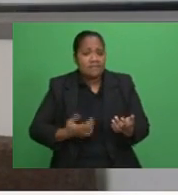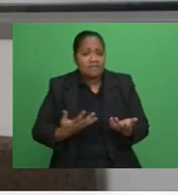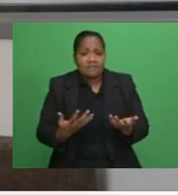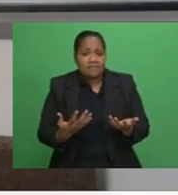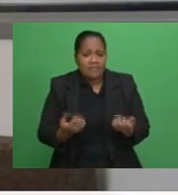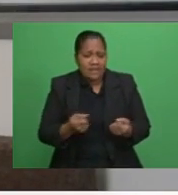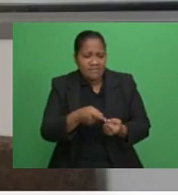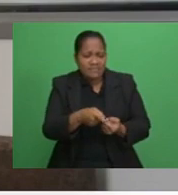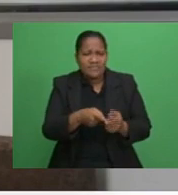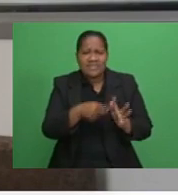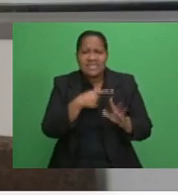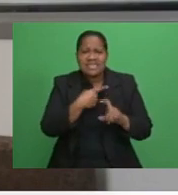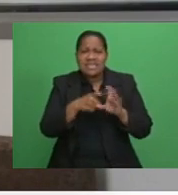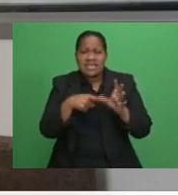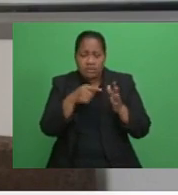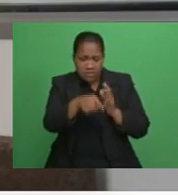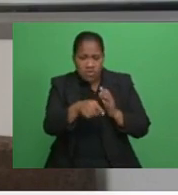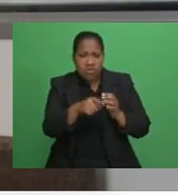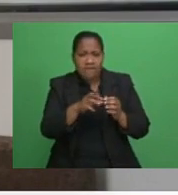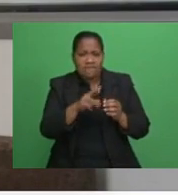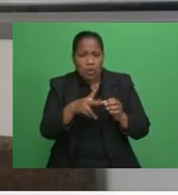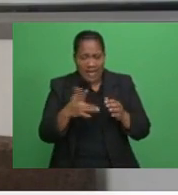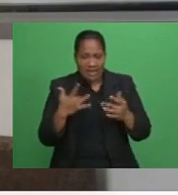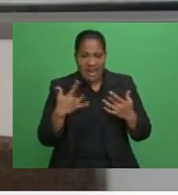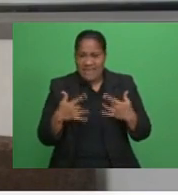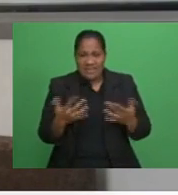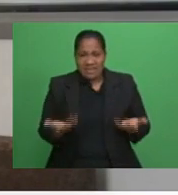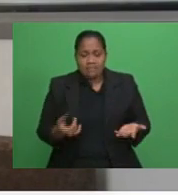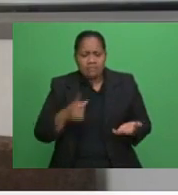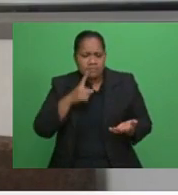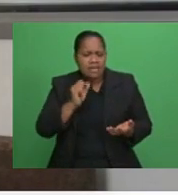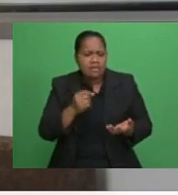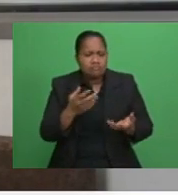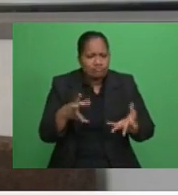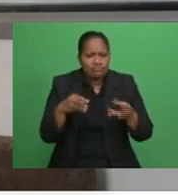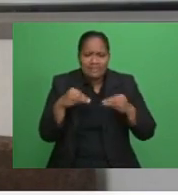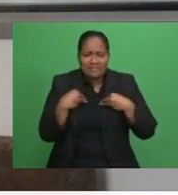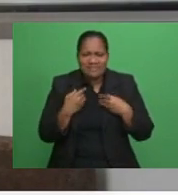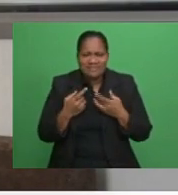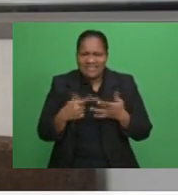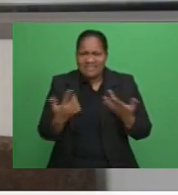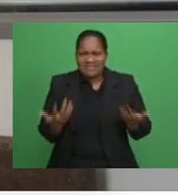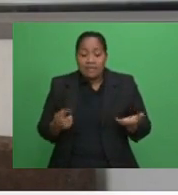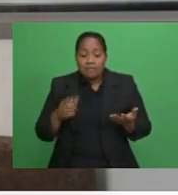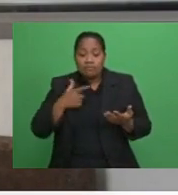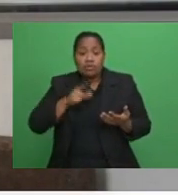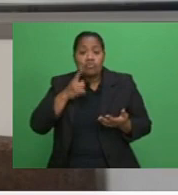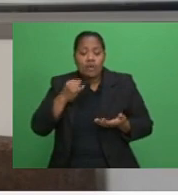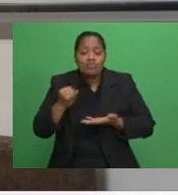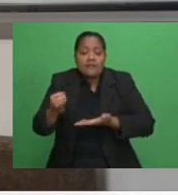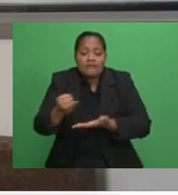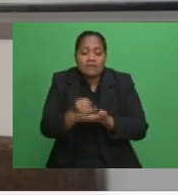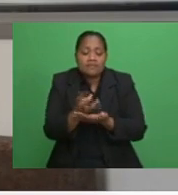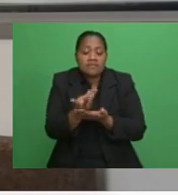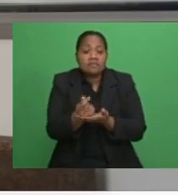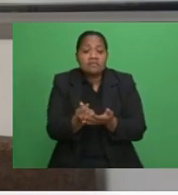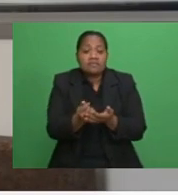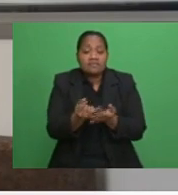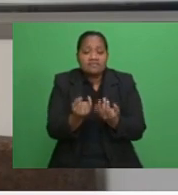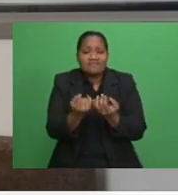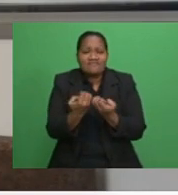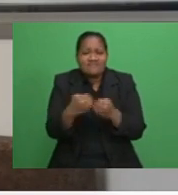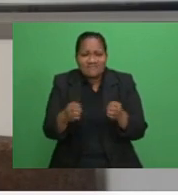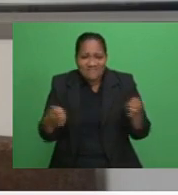as a levy and you can get some sort of credit back because you have invested in some equipment,